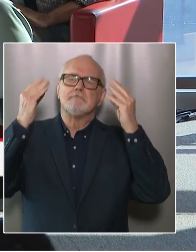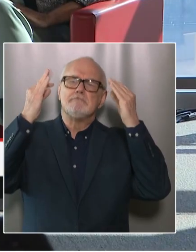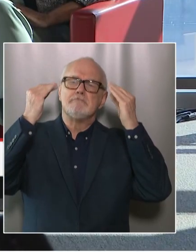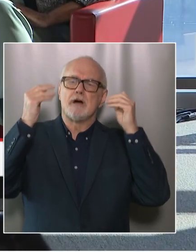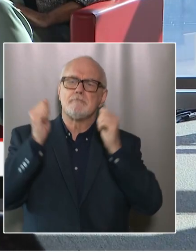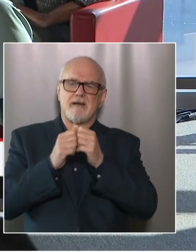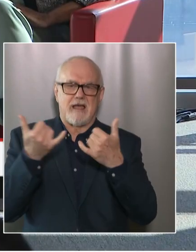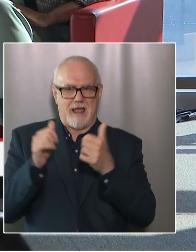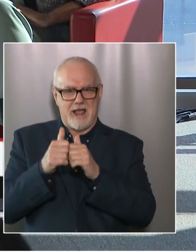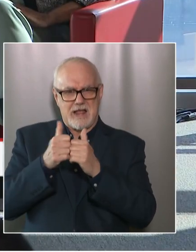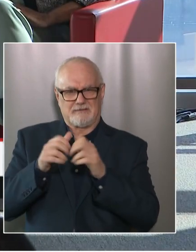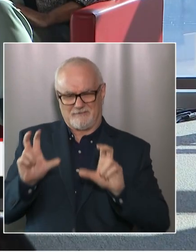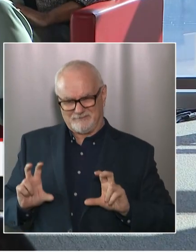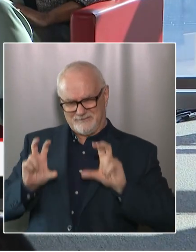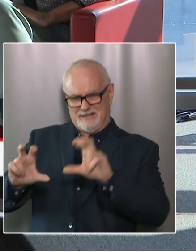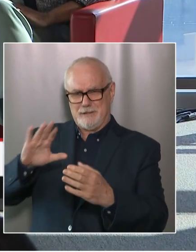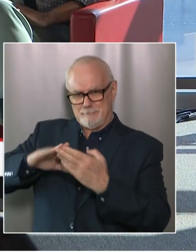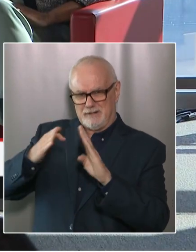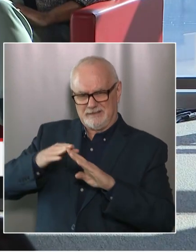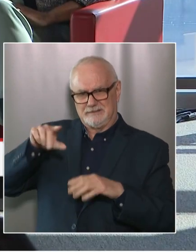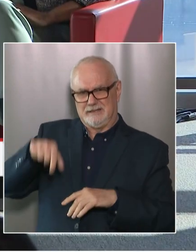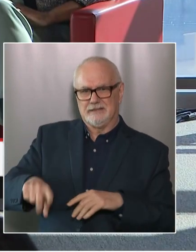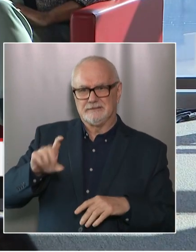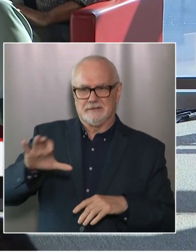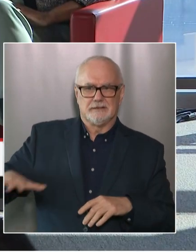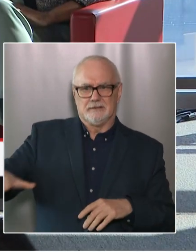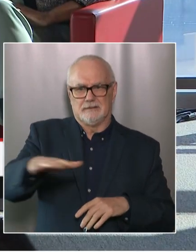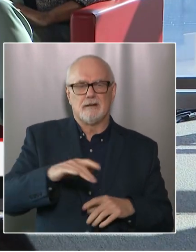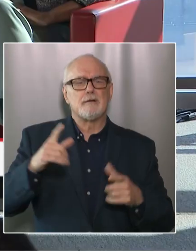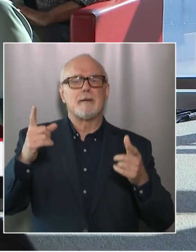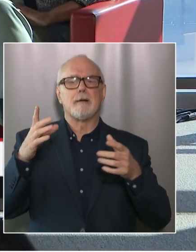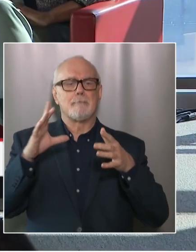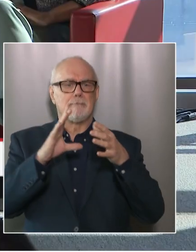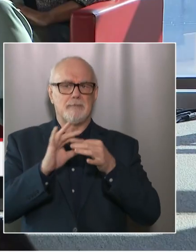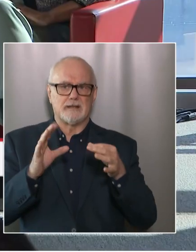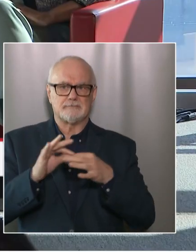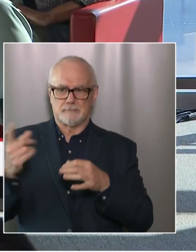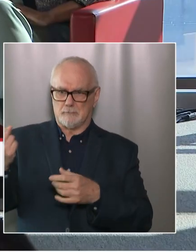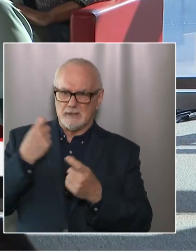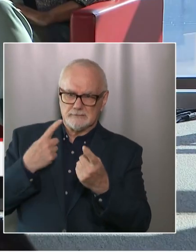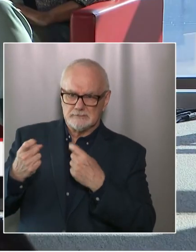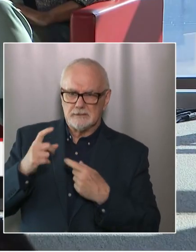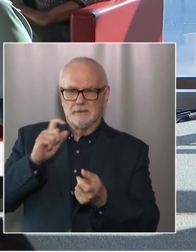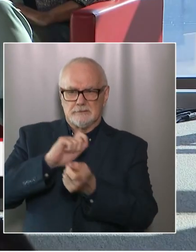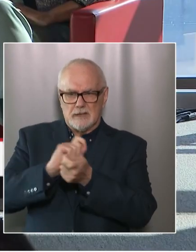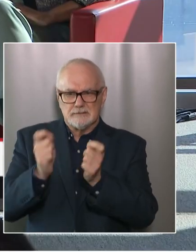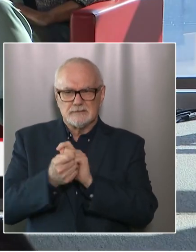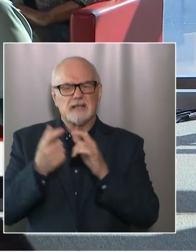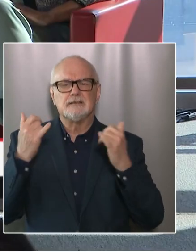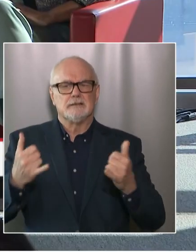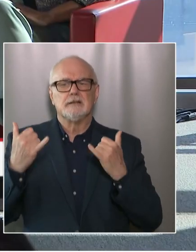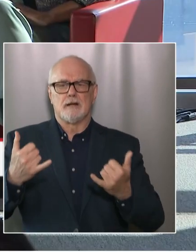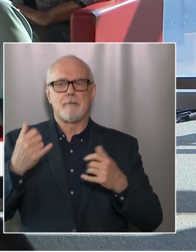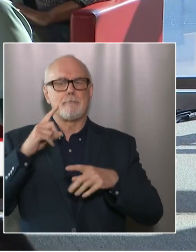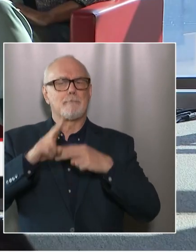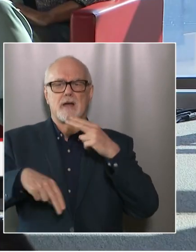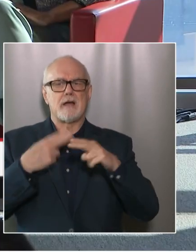You talked a little bit about transformations, so let's maybe pivot a little bit to sports. Yeah. I